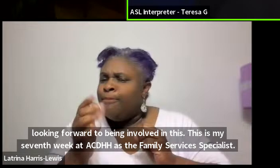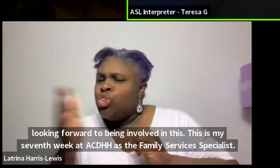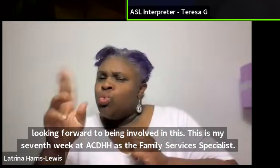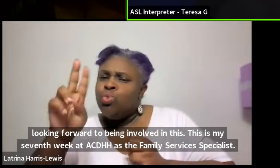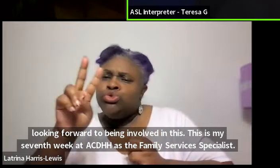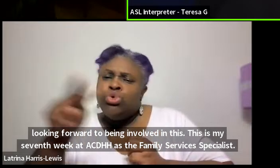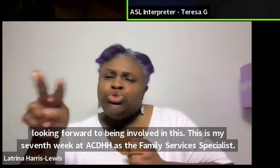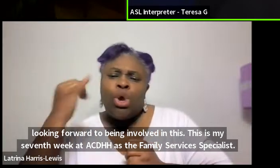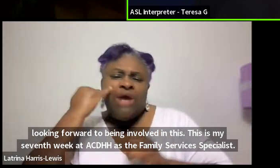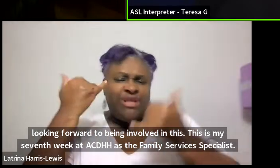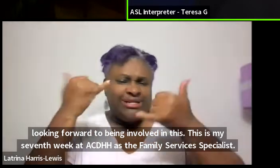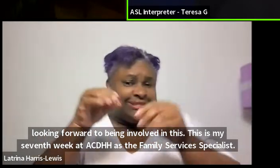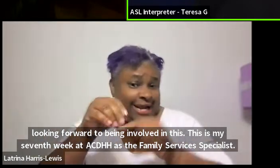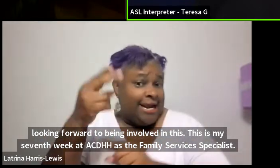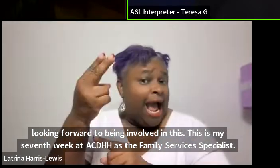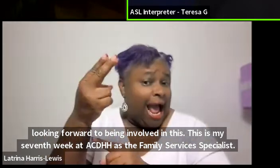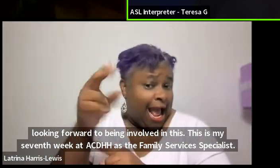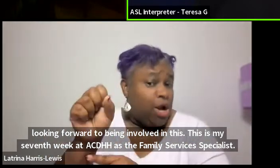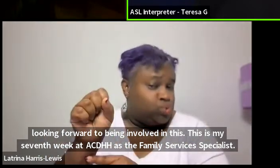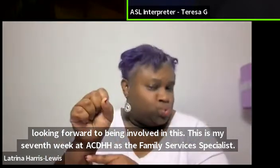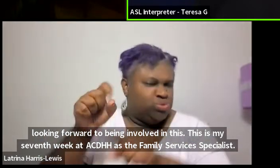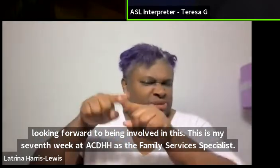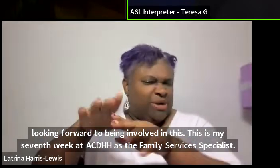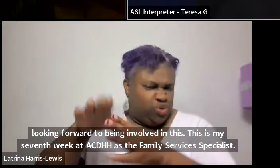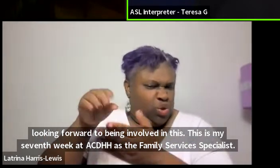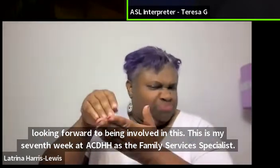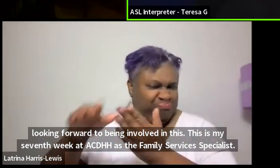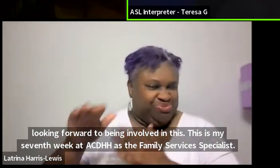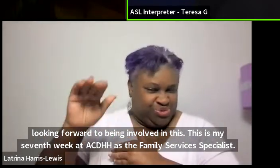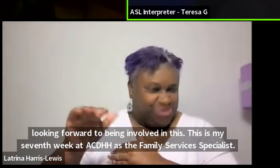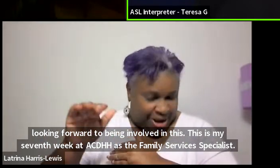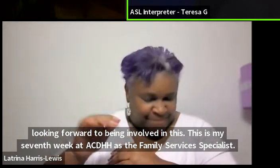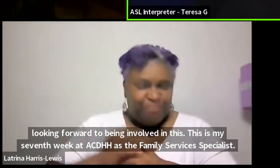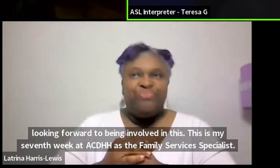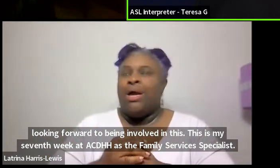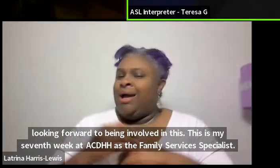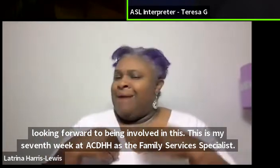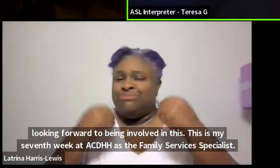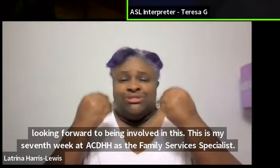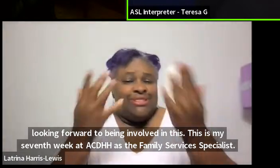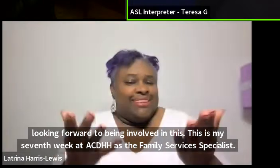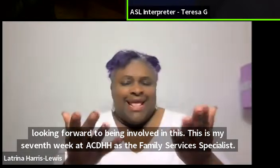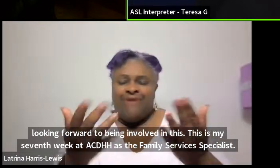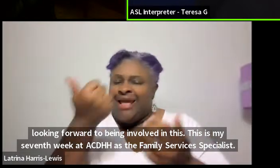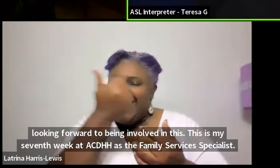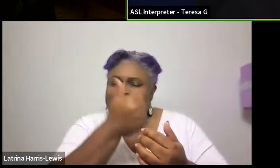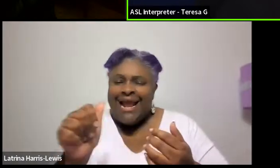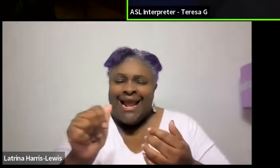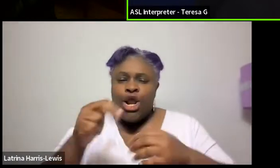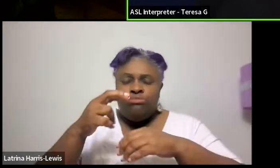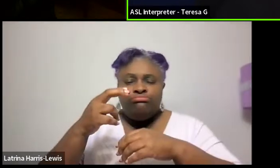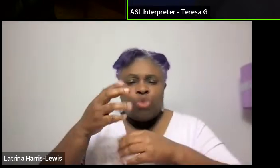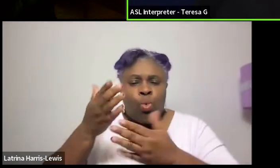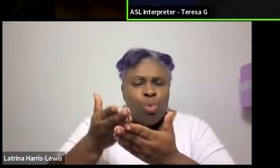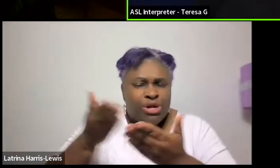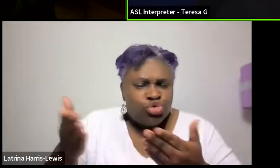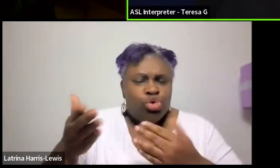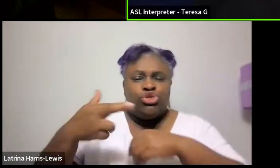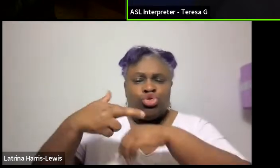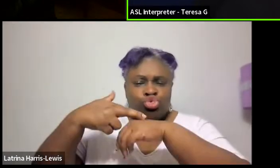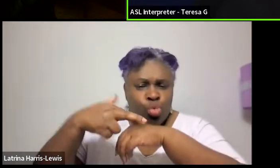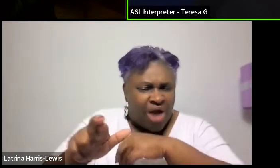to 18. We may extend it to 22 if they are still in high school. So, we